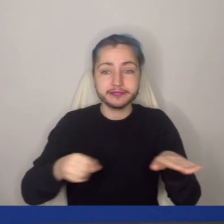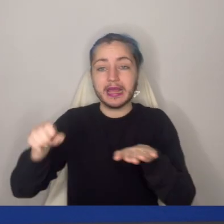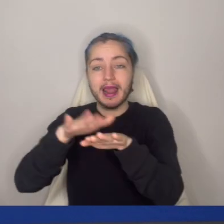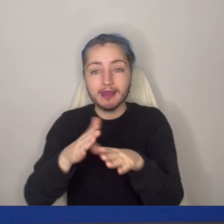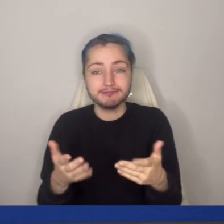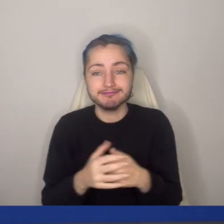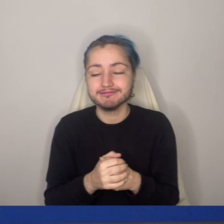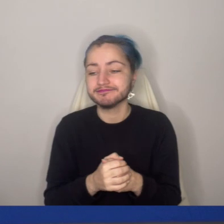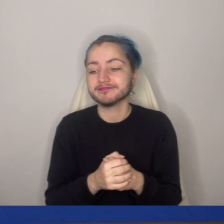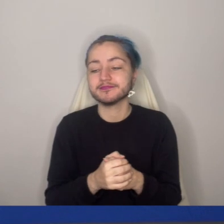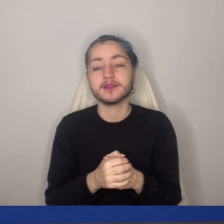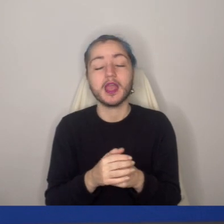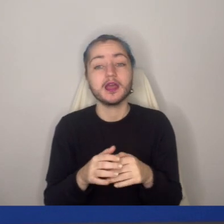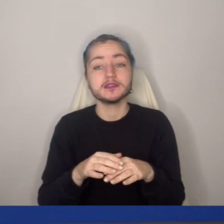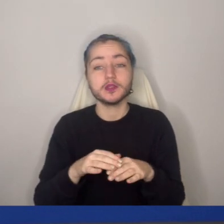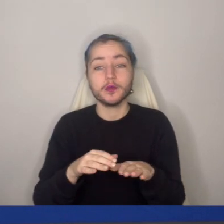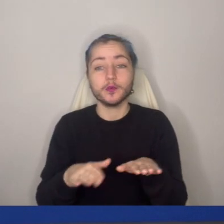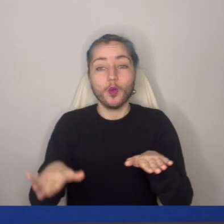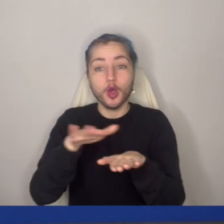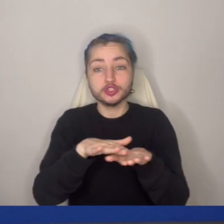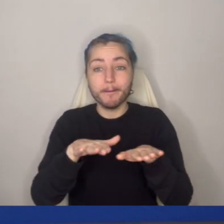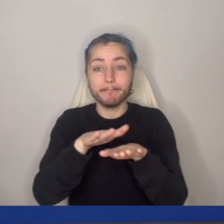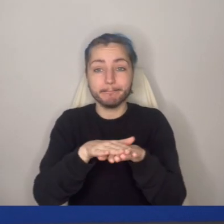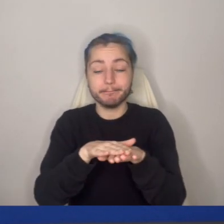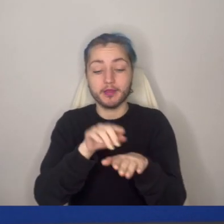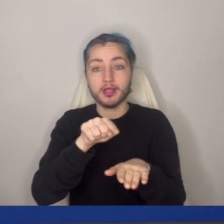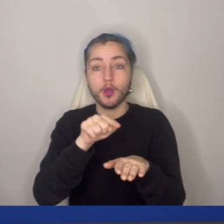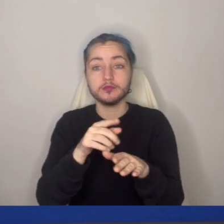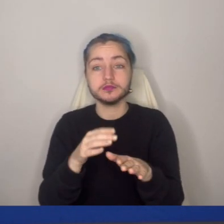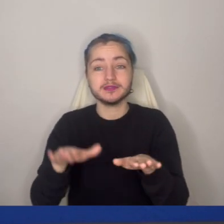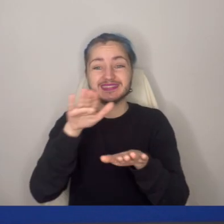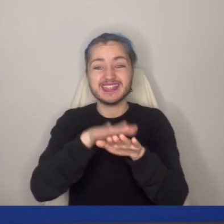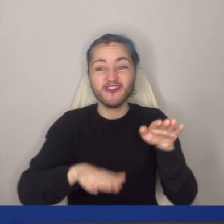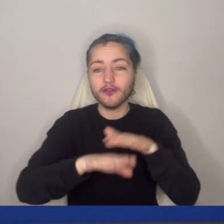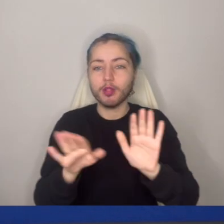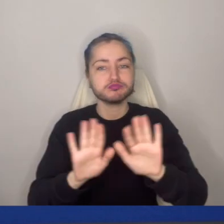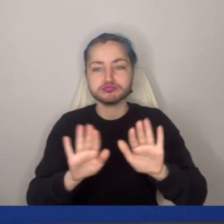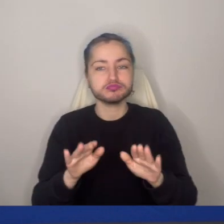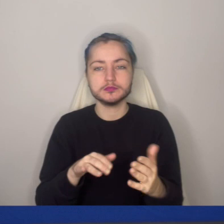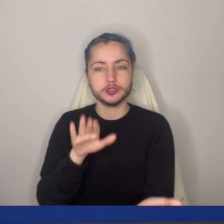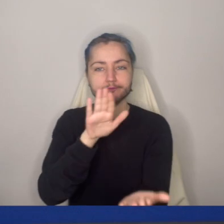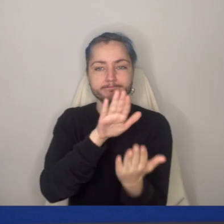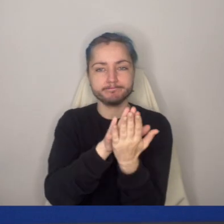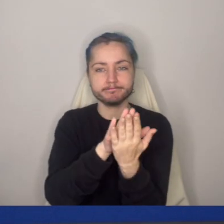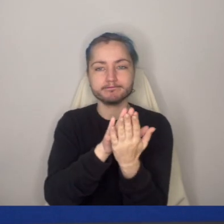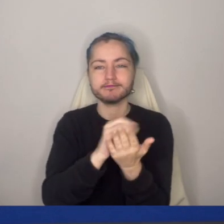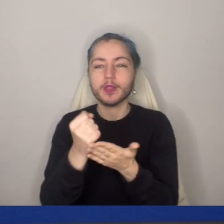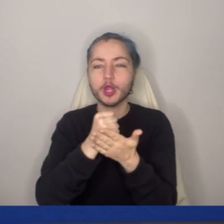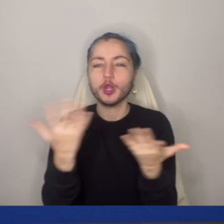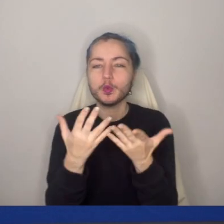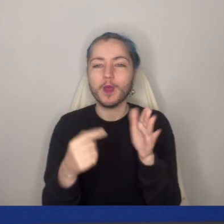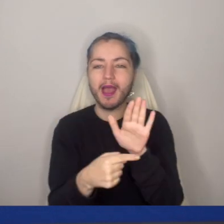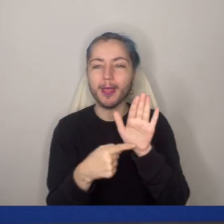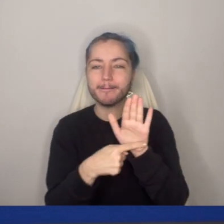on top, you will only be sticking the bottom part of the paper, and I'll show you what I mean just now. So this can be